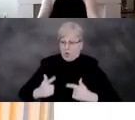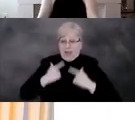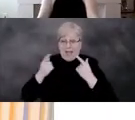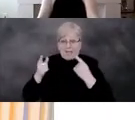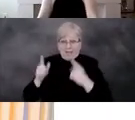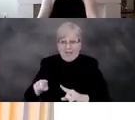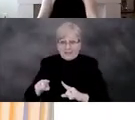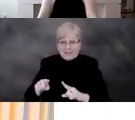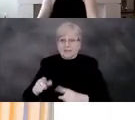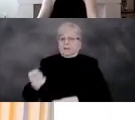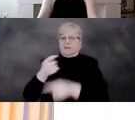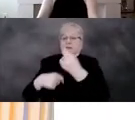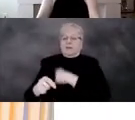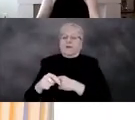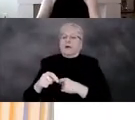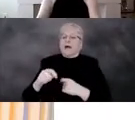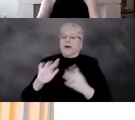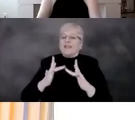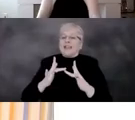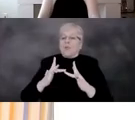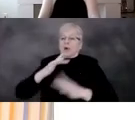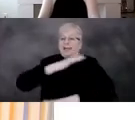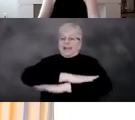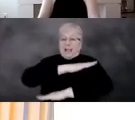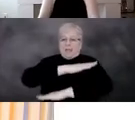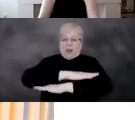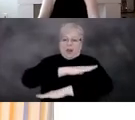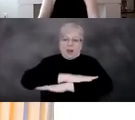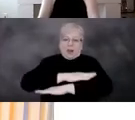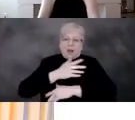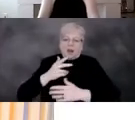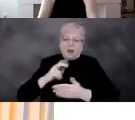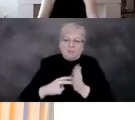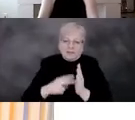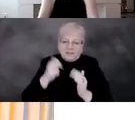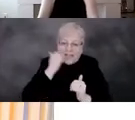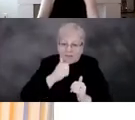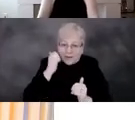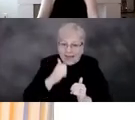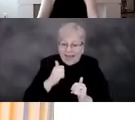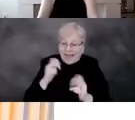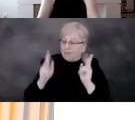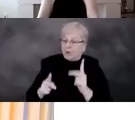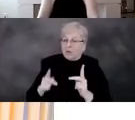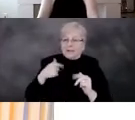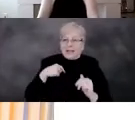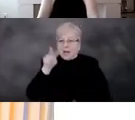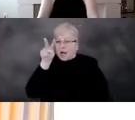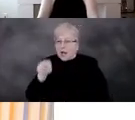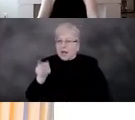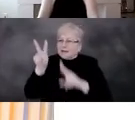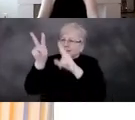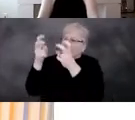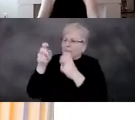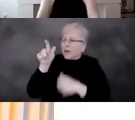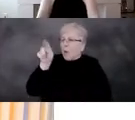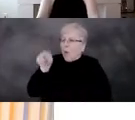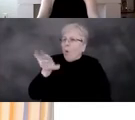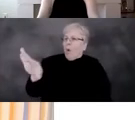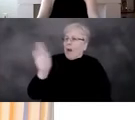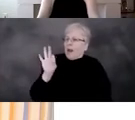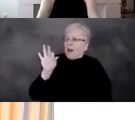networking tables where, uh, each day where persons can find topics of interest to them and join,